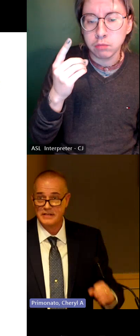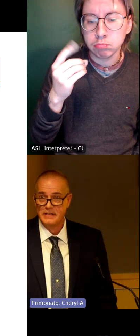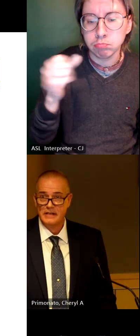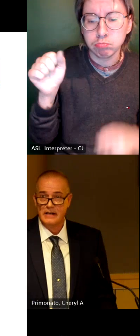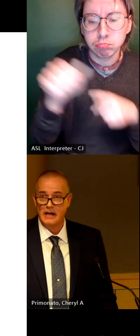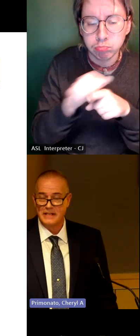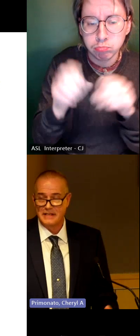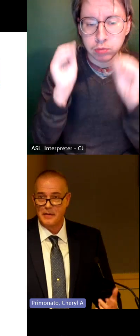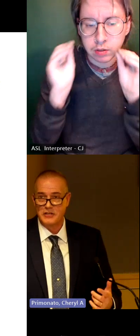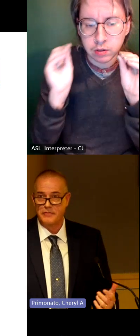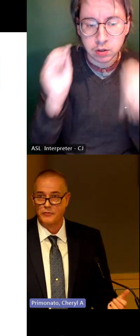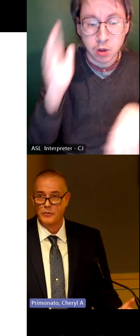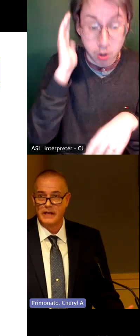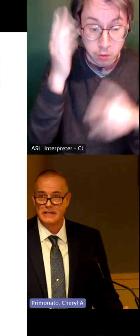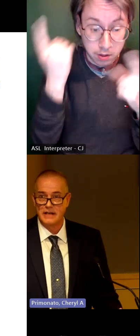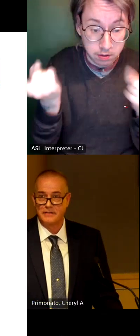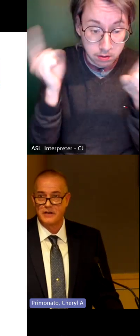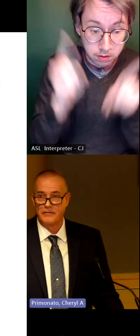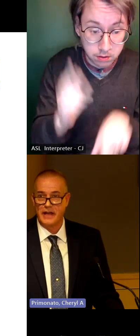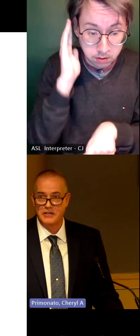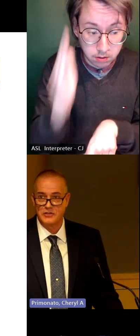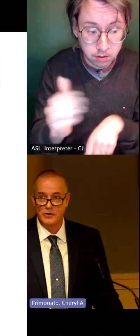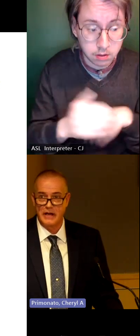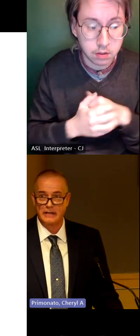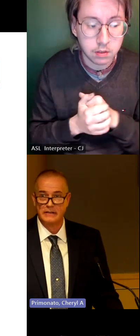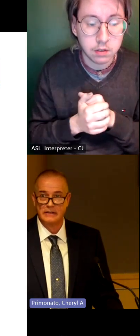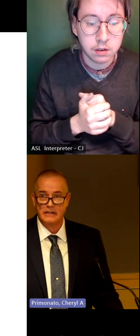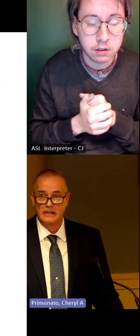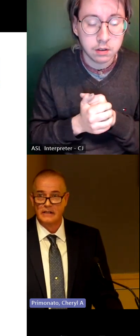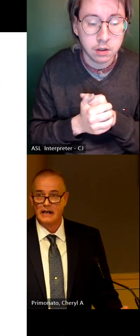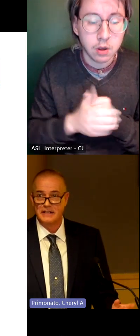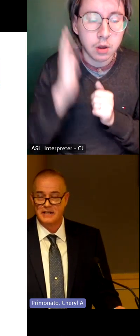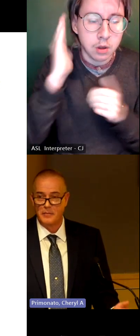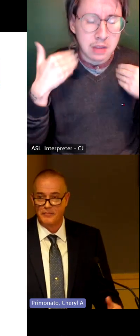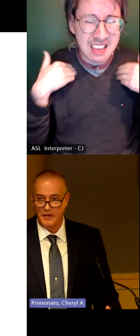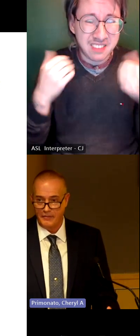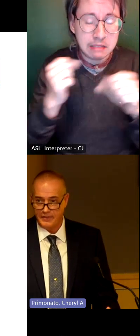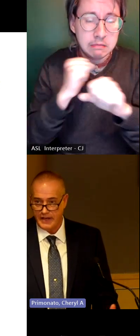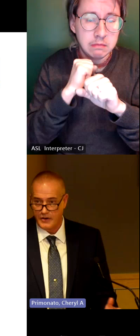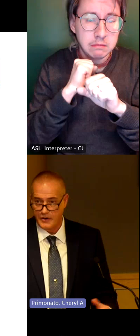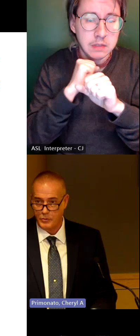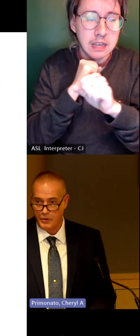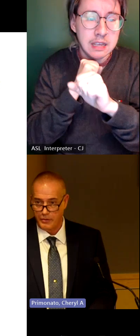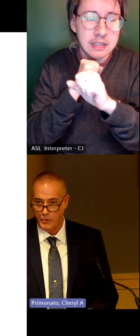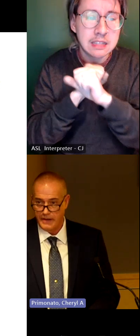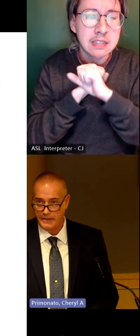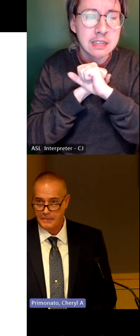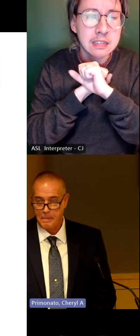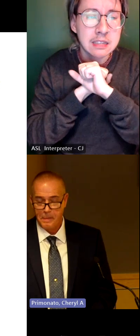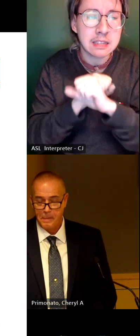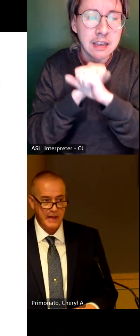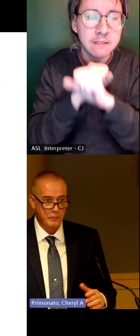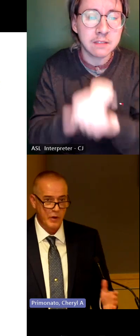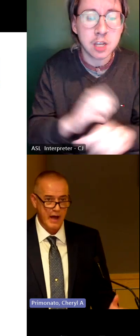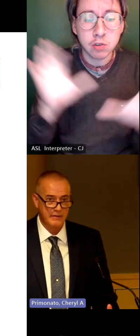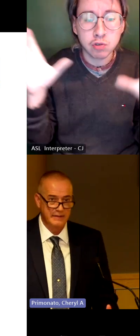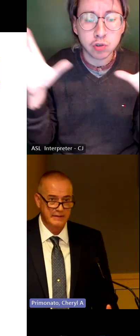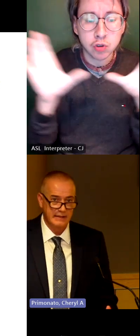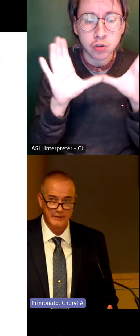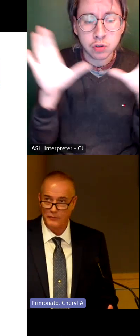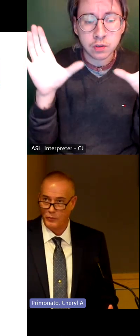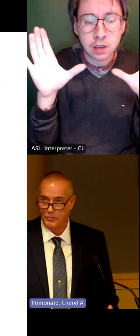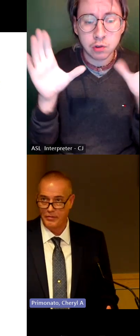RTAs. And as I mentioned before, we got safety certification training December 5th here at Port Authority. And we'll